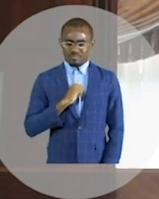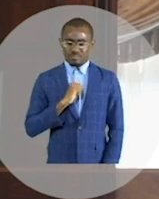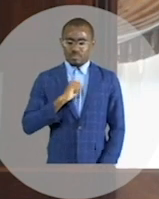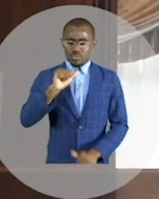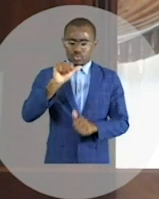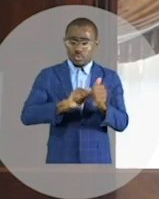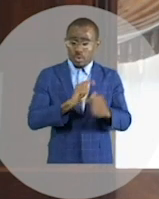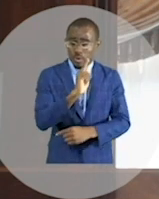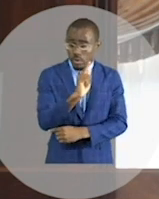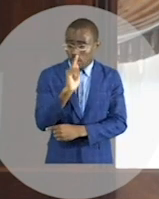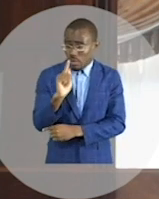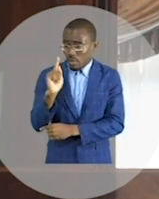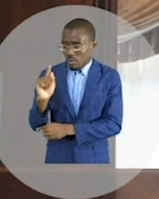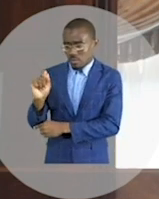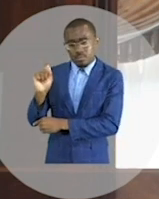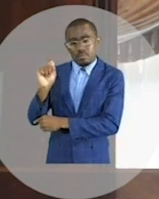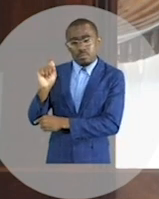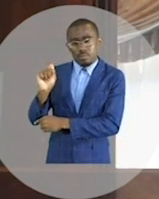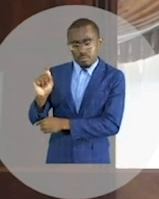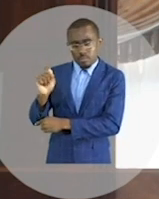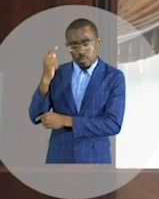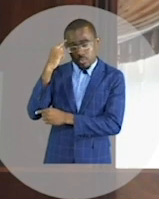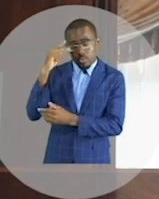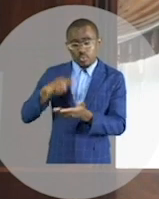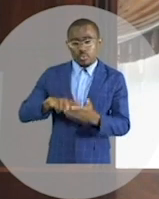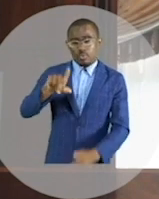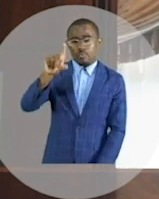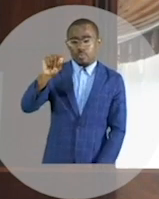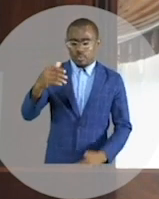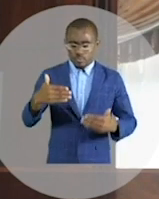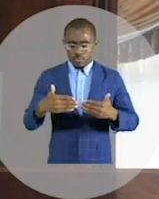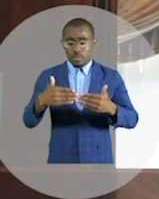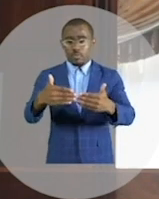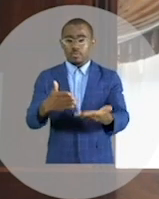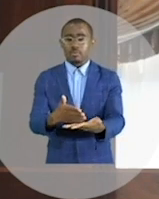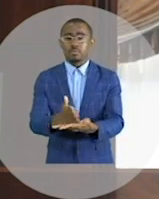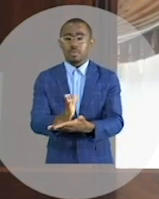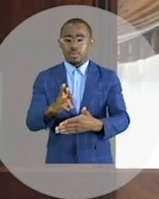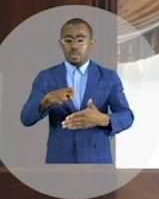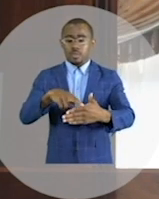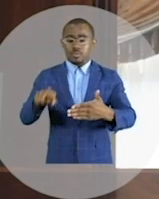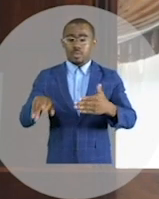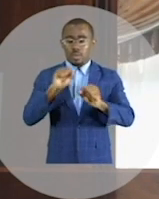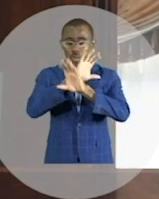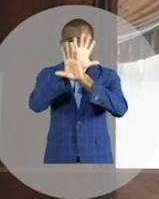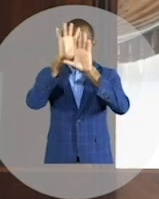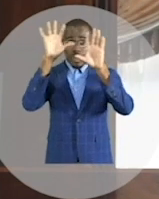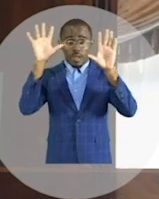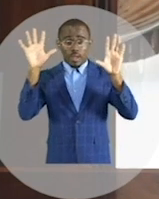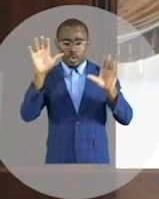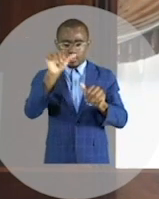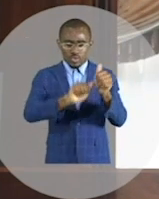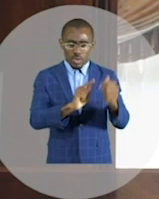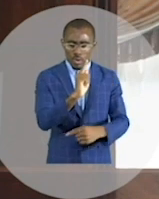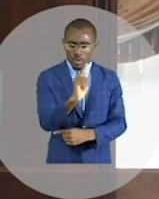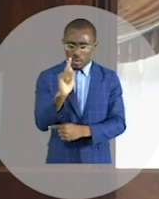2020, with visible results for each of us. None of your concerns will be left aside.